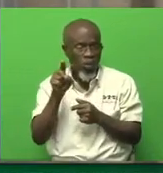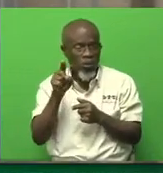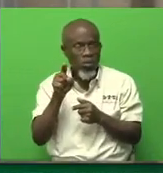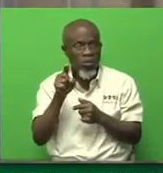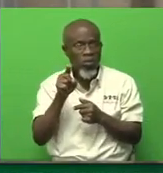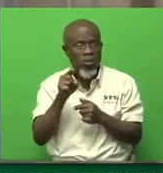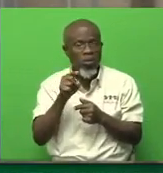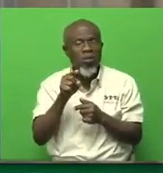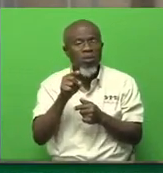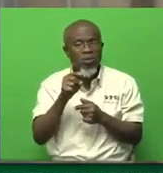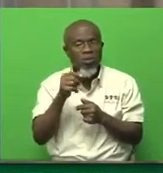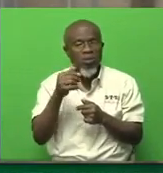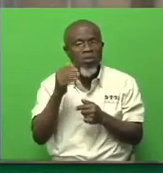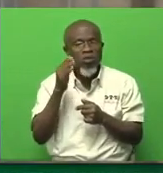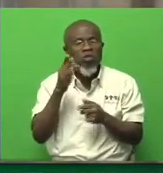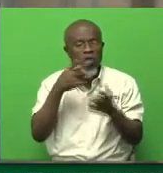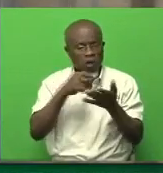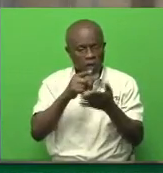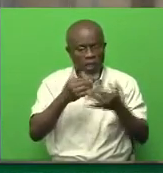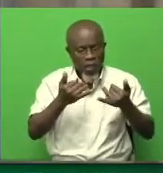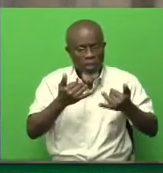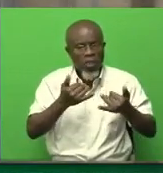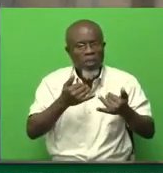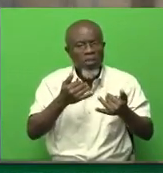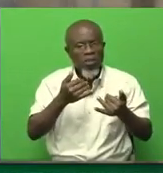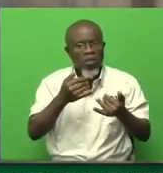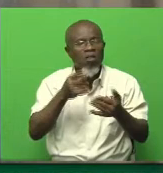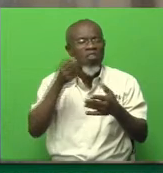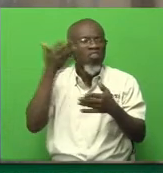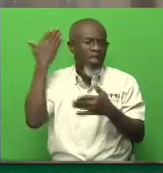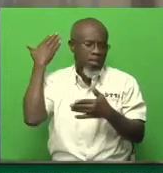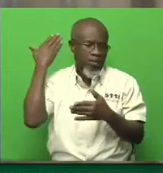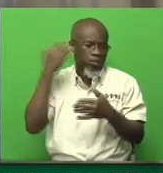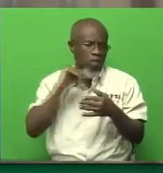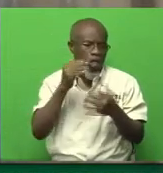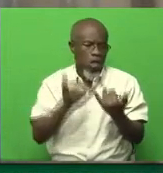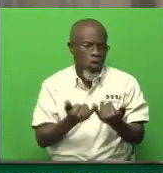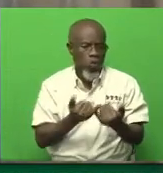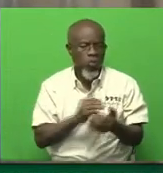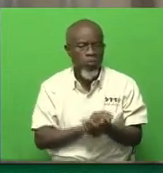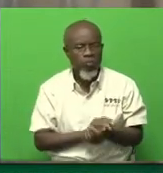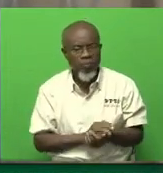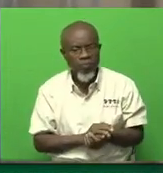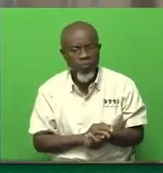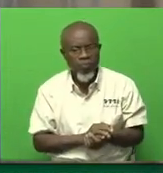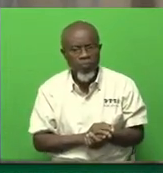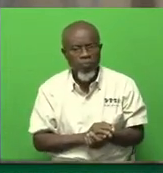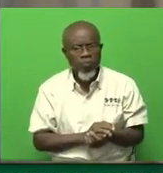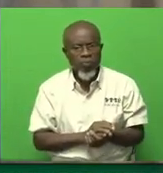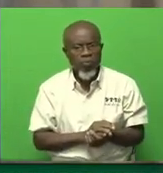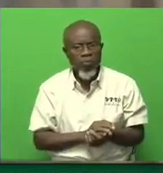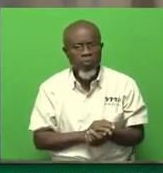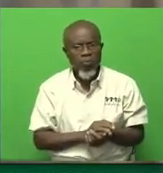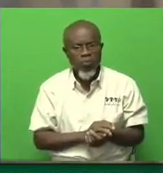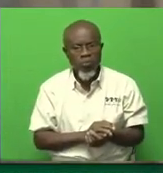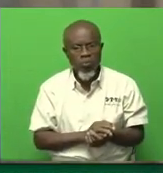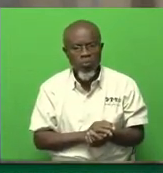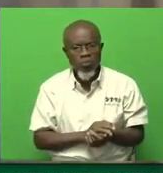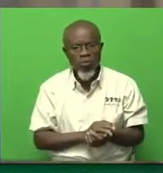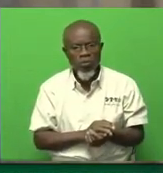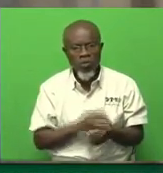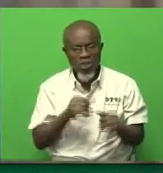prove it correct it then don't talk now Madam speaker Madam speaker we also have somebody with